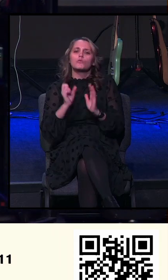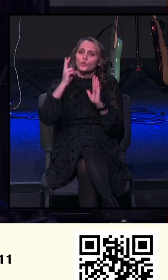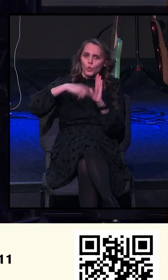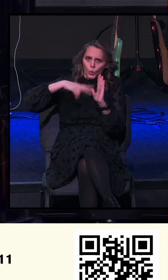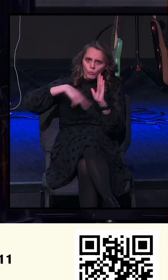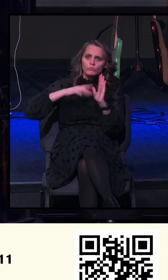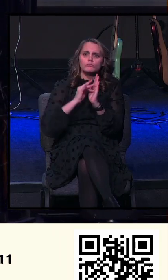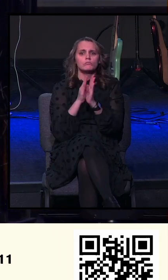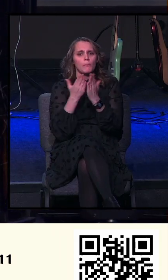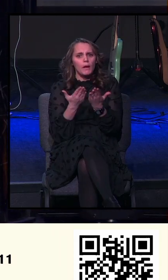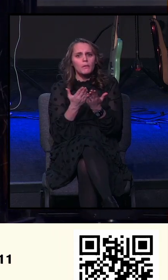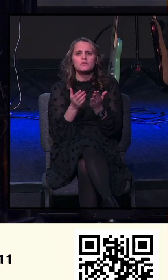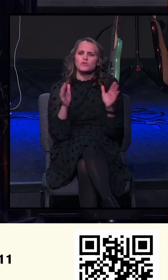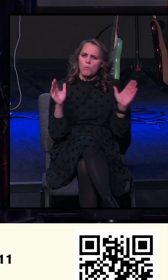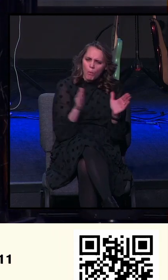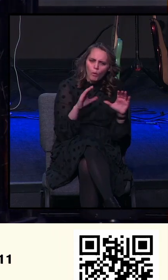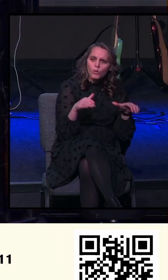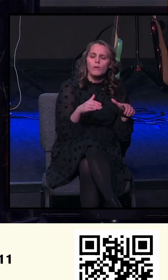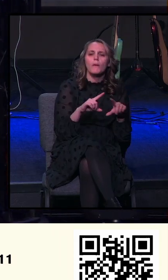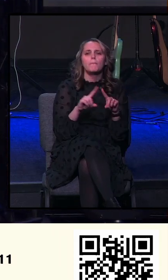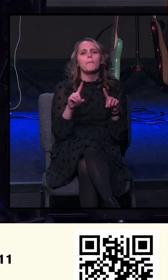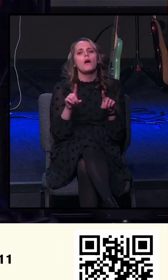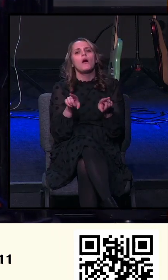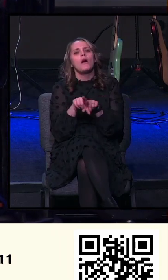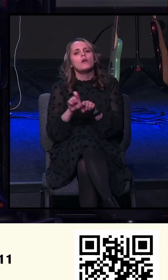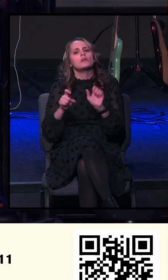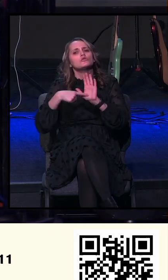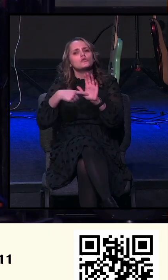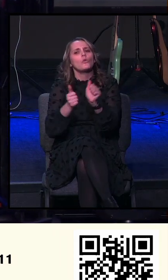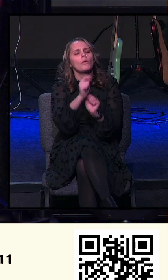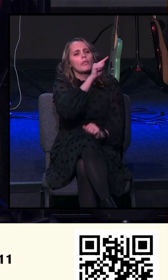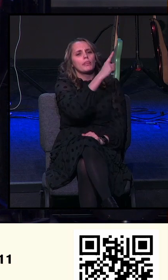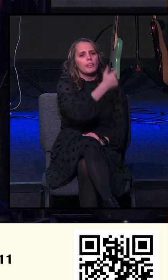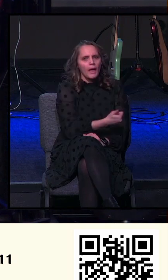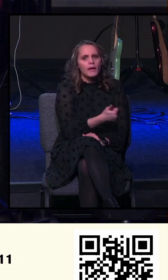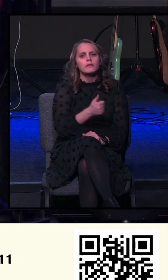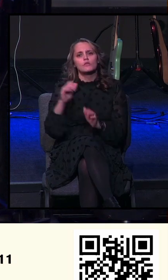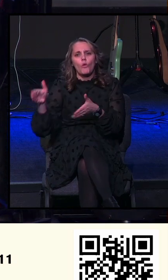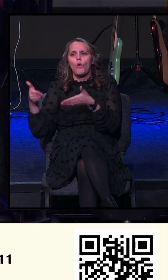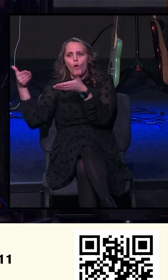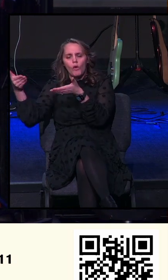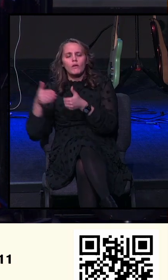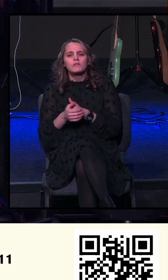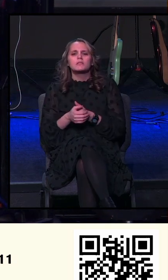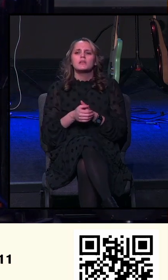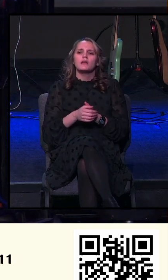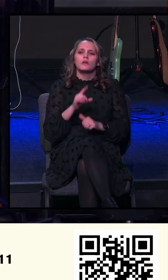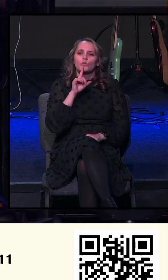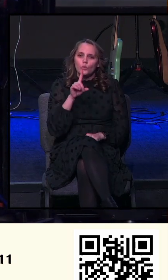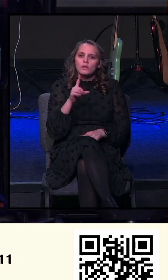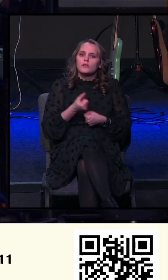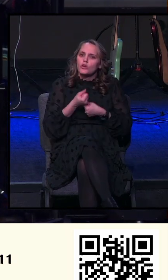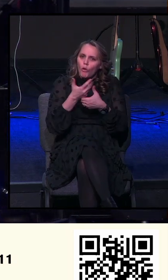through small groups. But surrendering our tithes and offerings and giving to God our finances, it calls into a unique challenge.